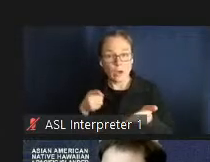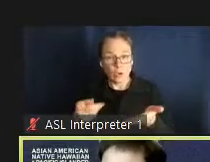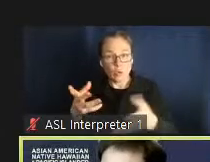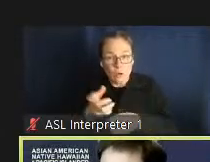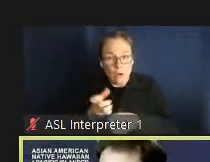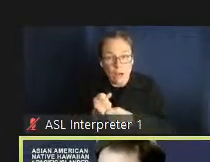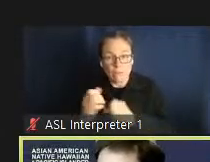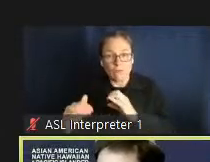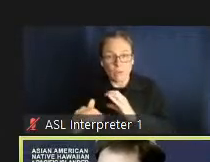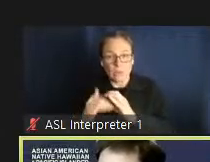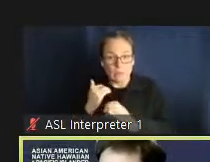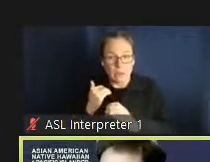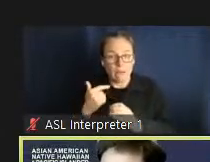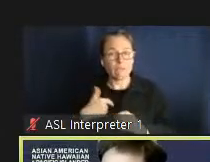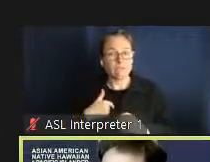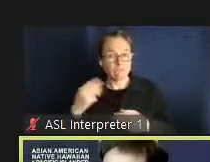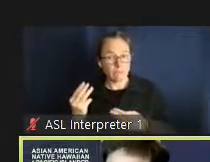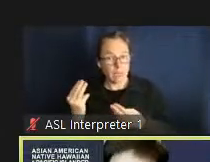So moved.